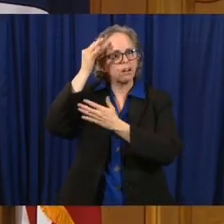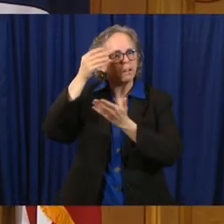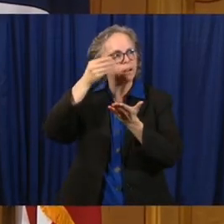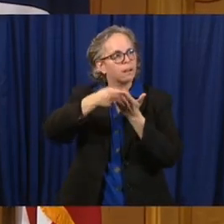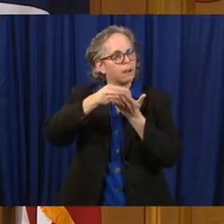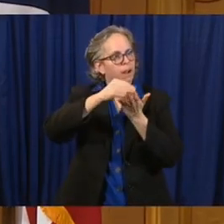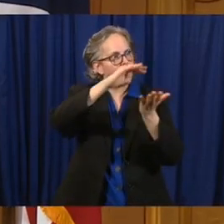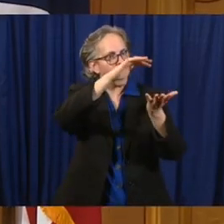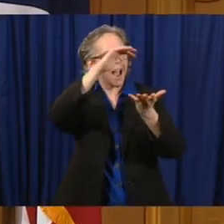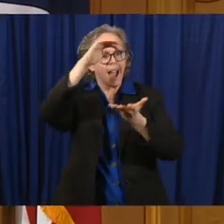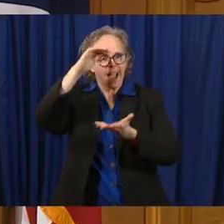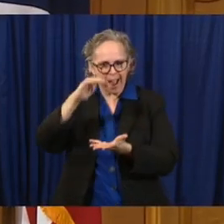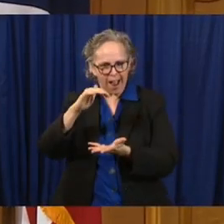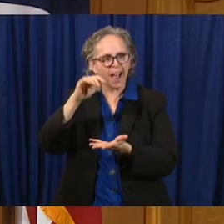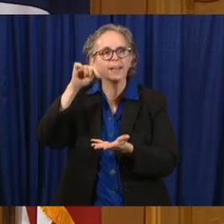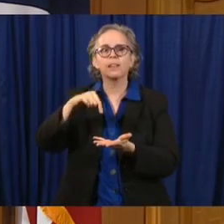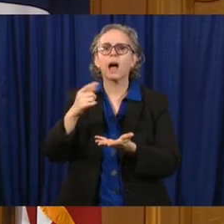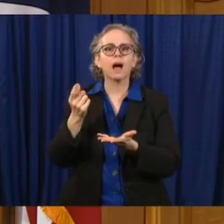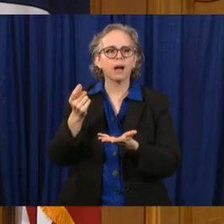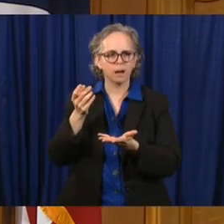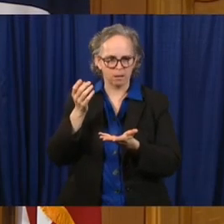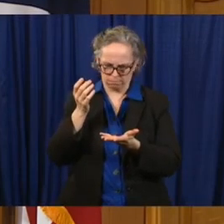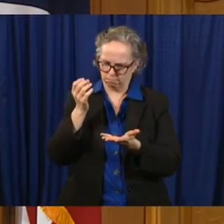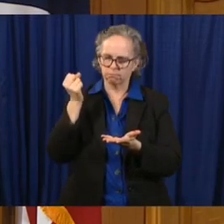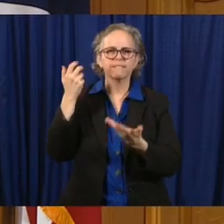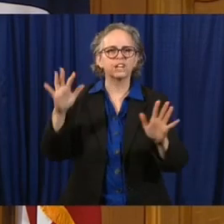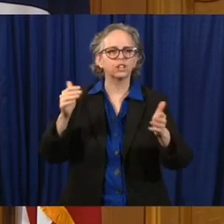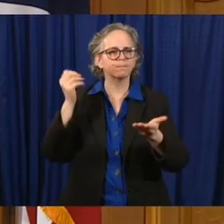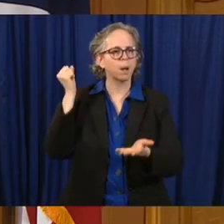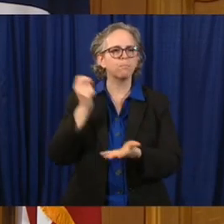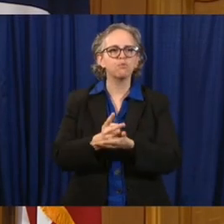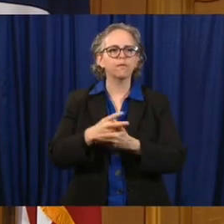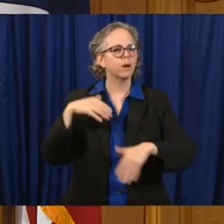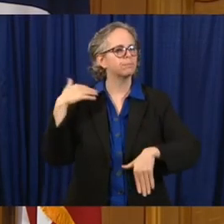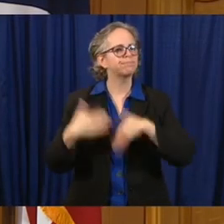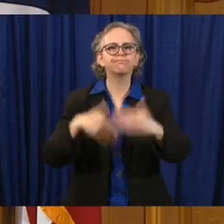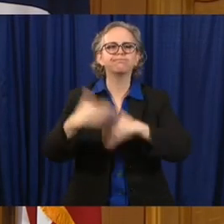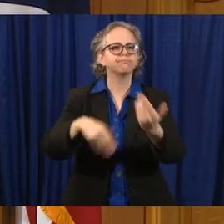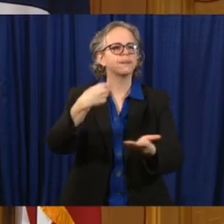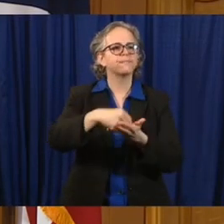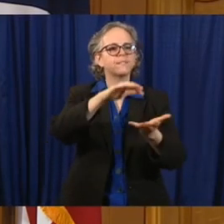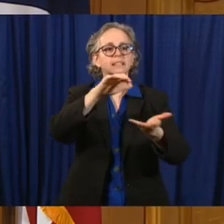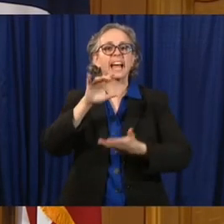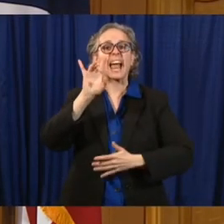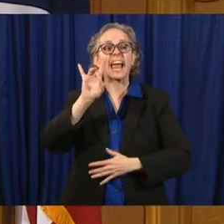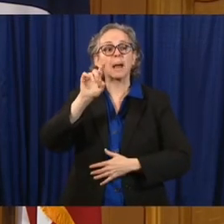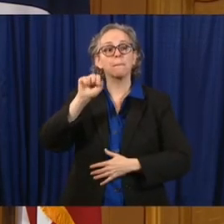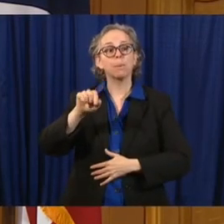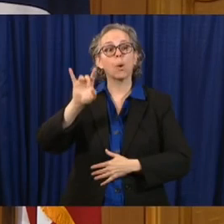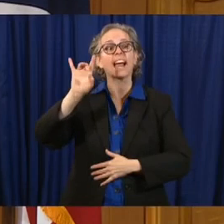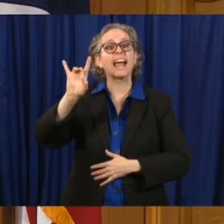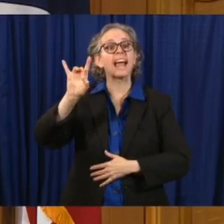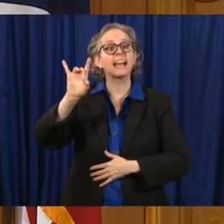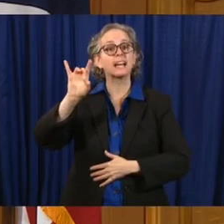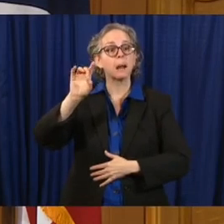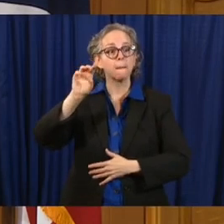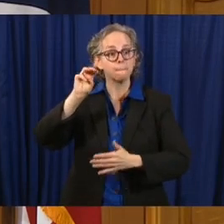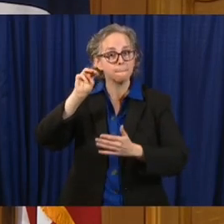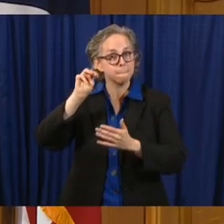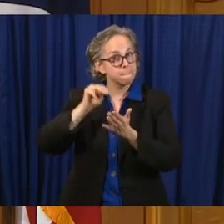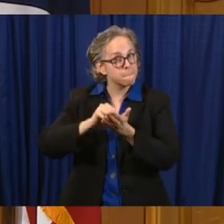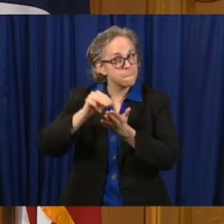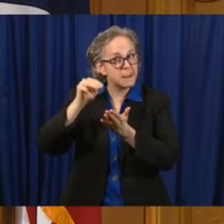that they approved today was $8.8 million for the build out of our hospital capacity. That